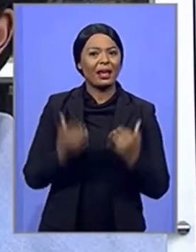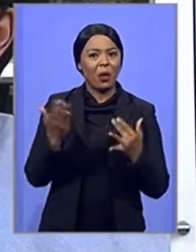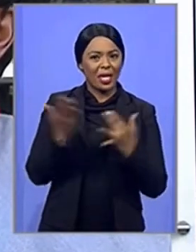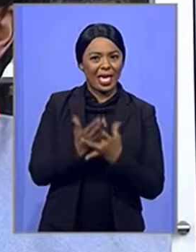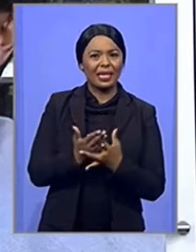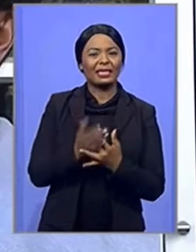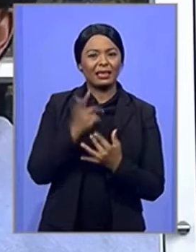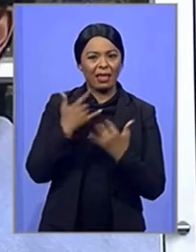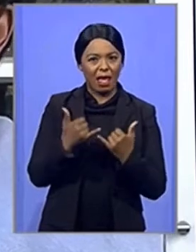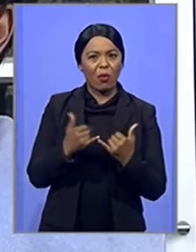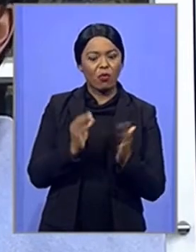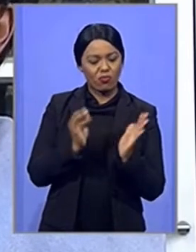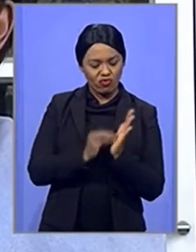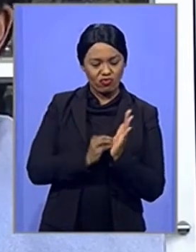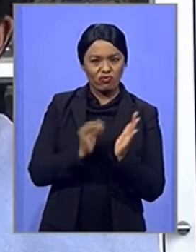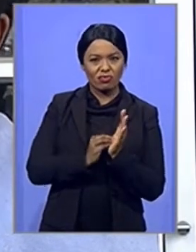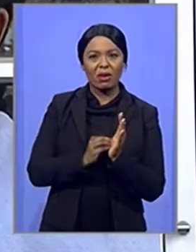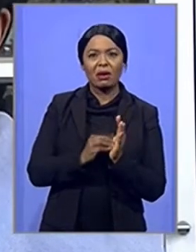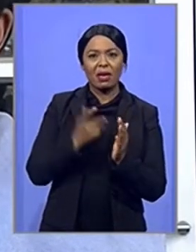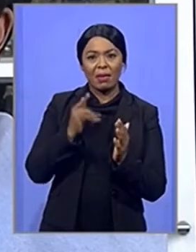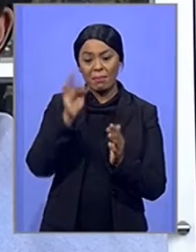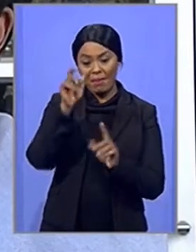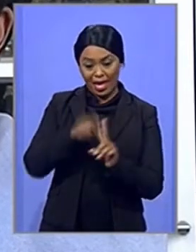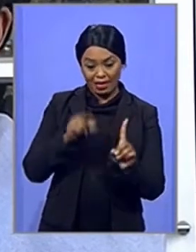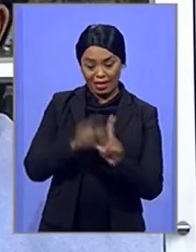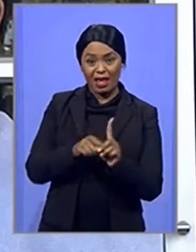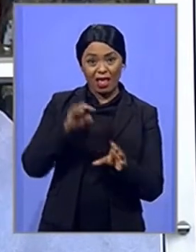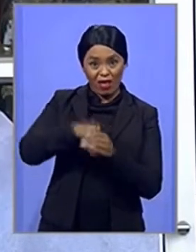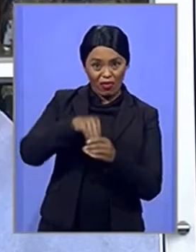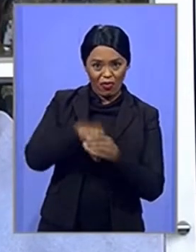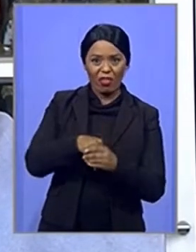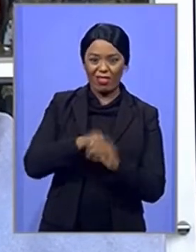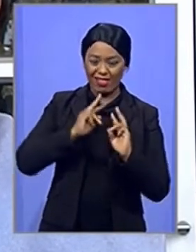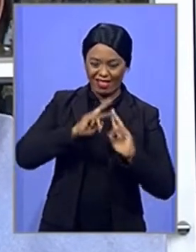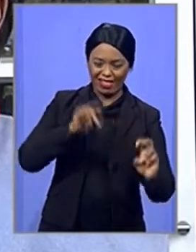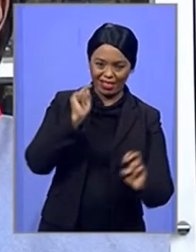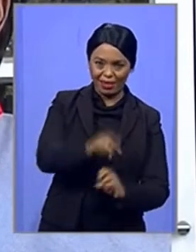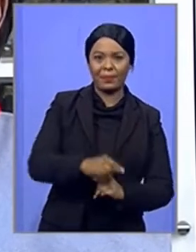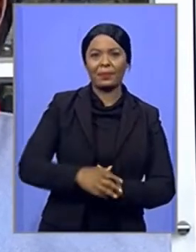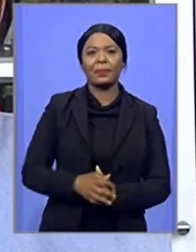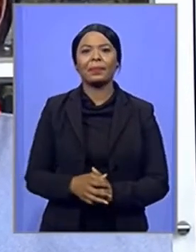after what we believe were key persons in terms of the capture of Transnet.